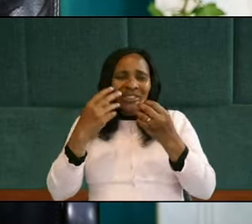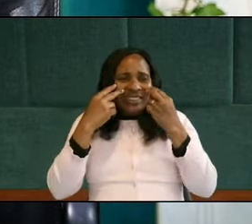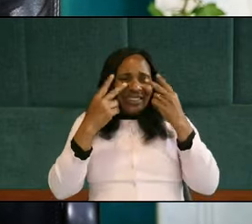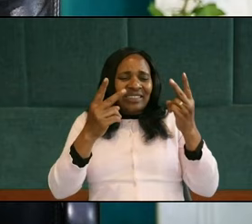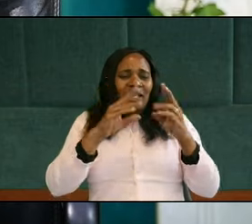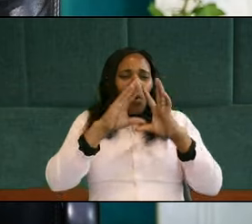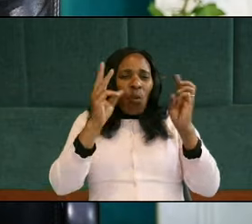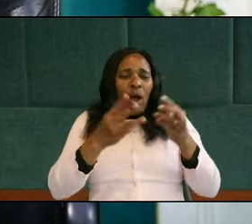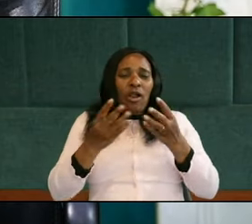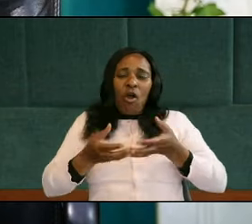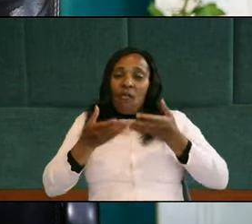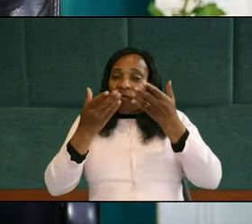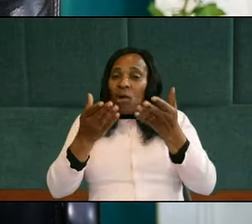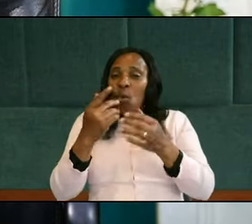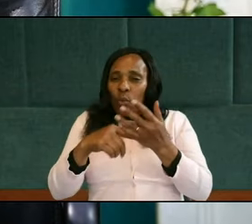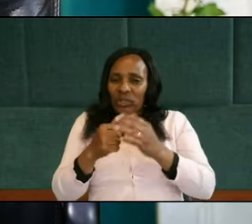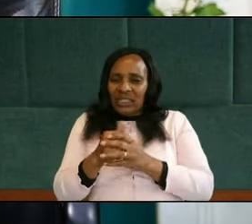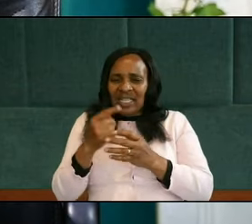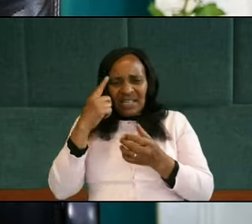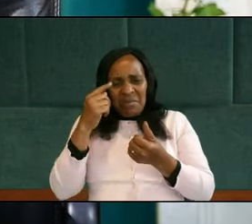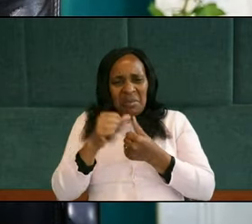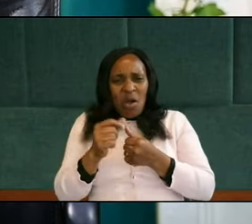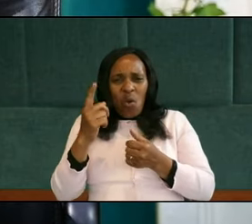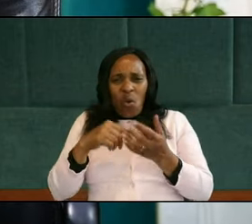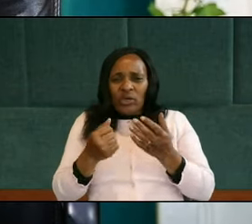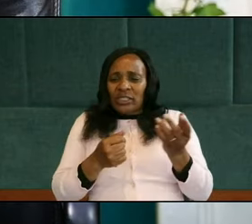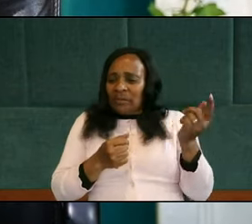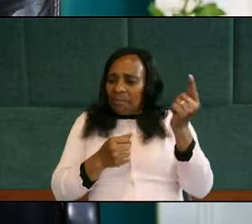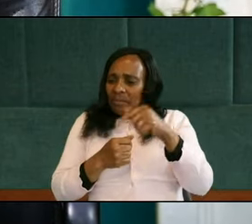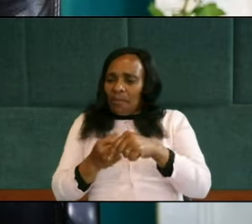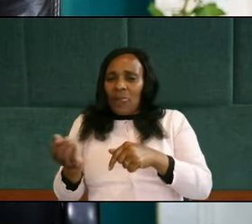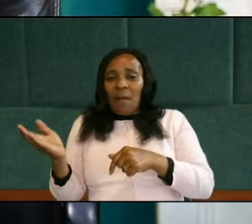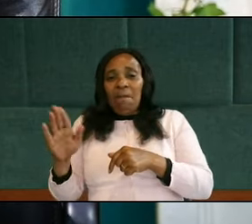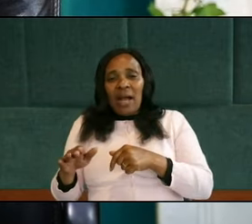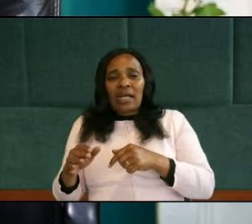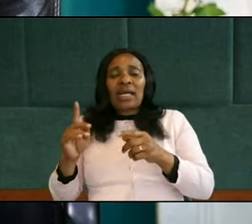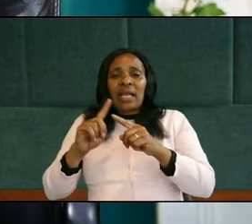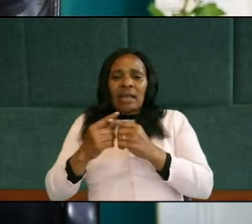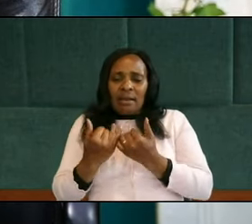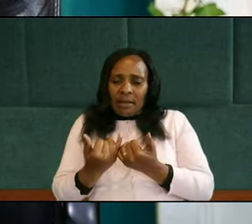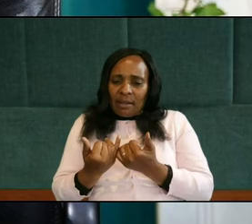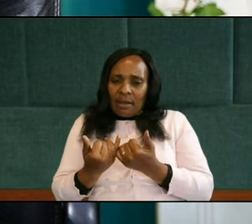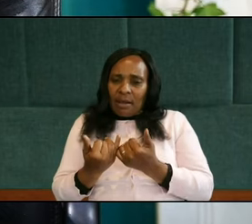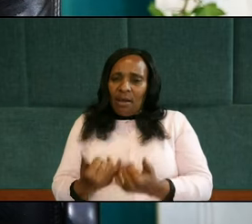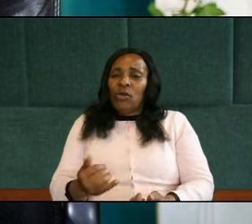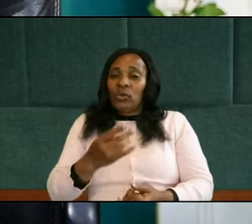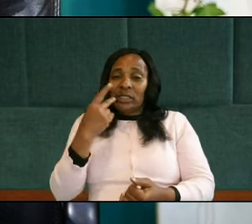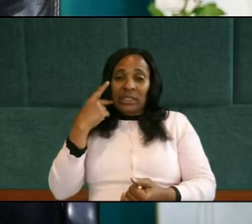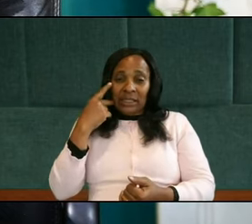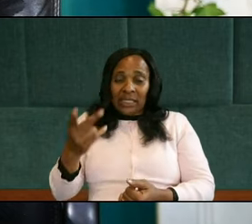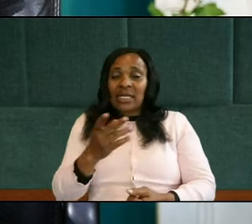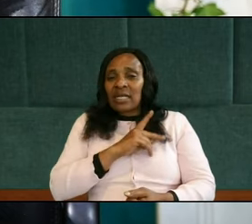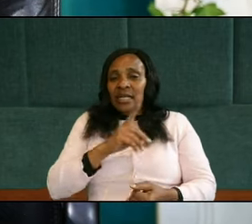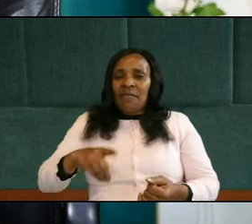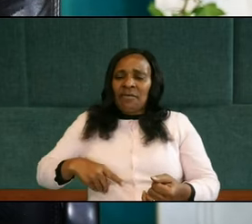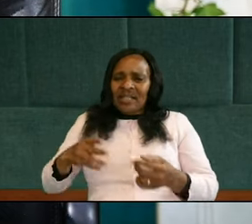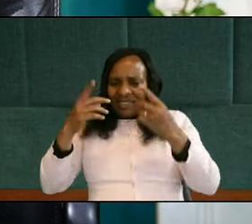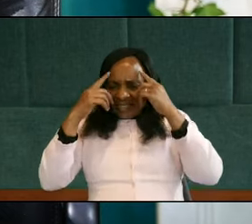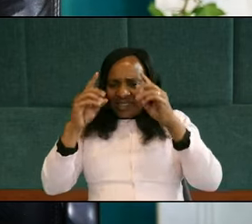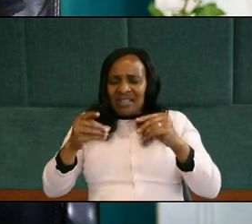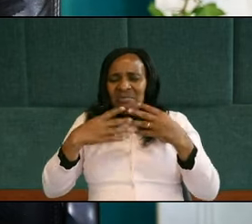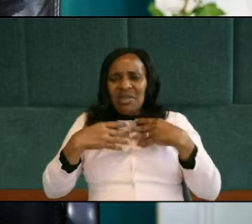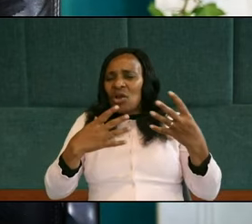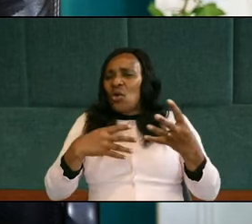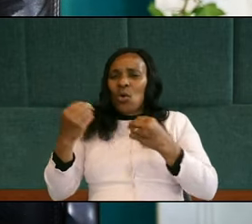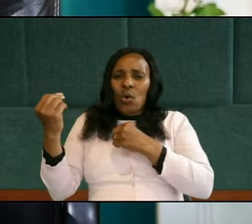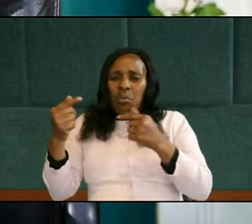offer. And you remember what came as a result of that. So David here, we can see the sin started with him just deciding, I'm not going